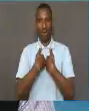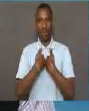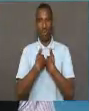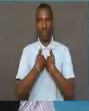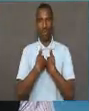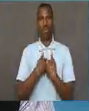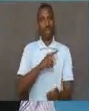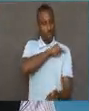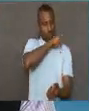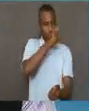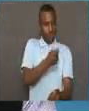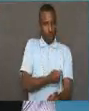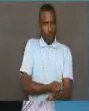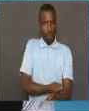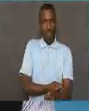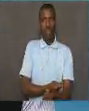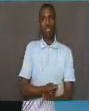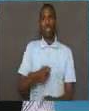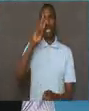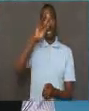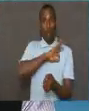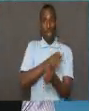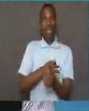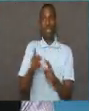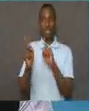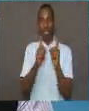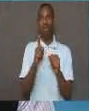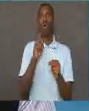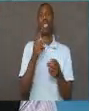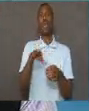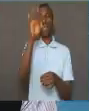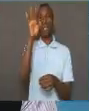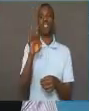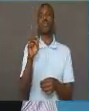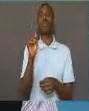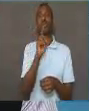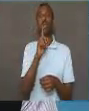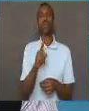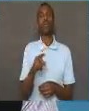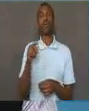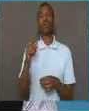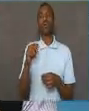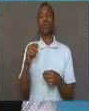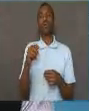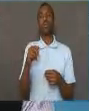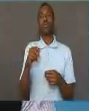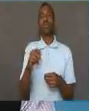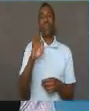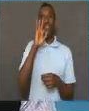moment. The torque of a couple is found